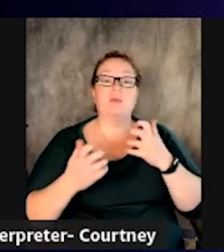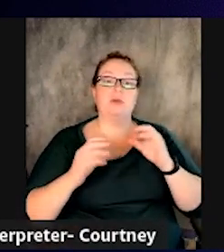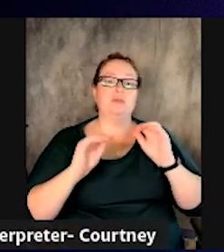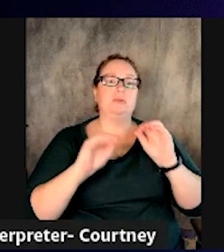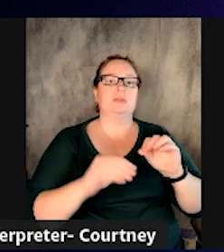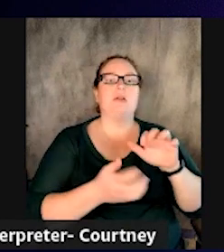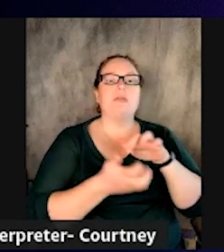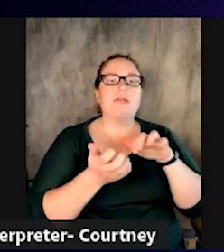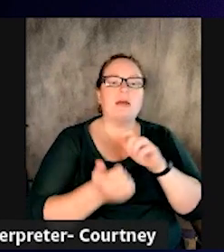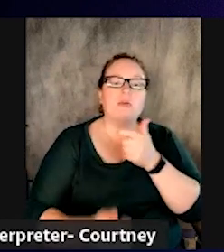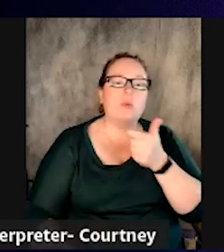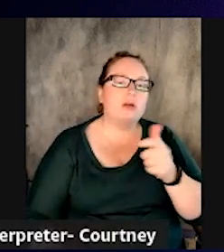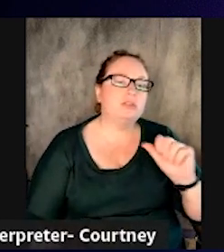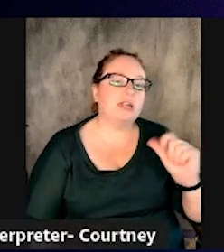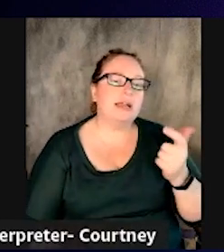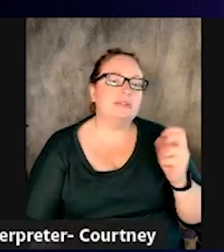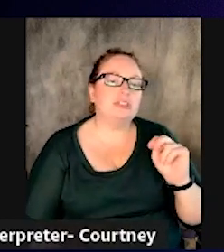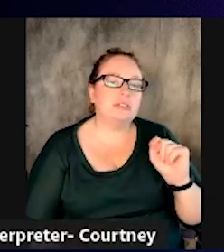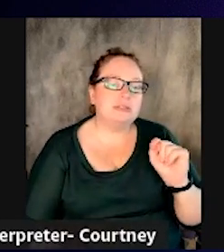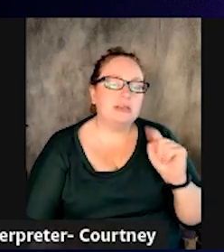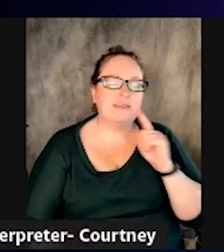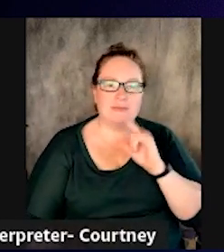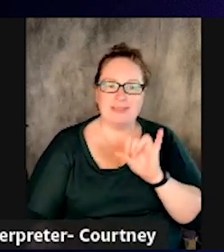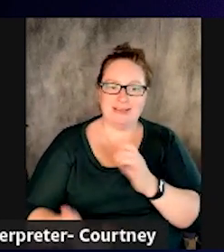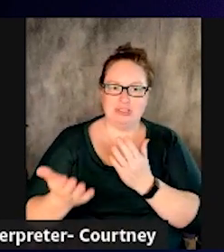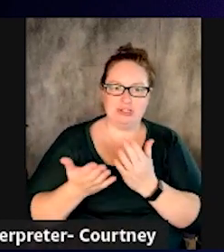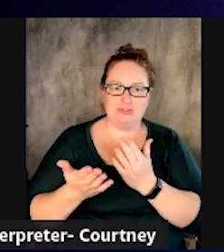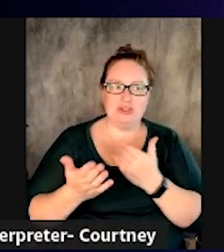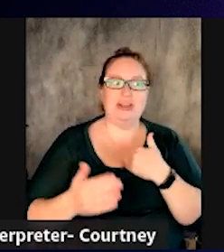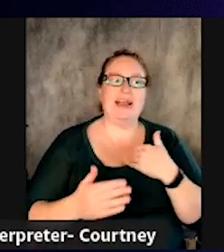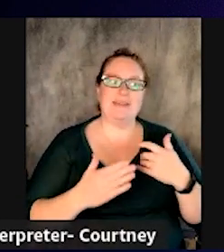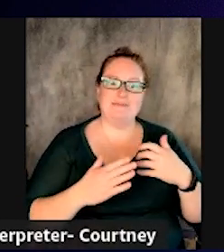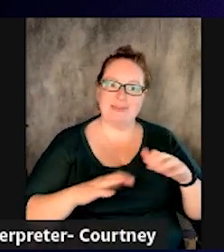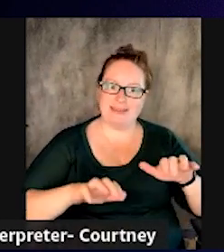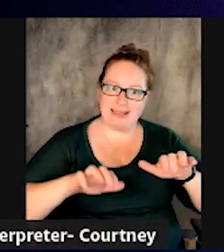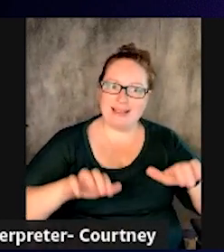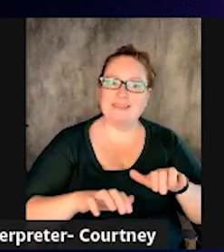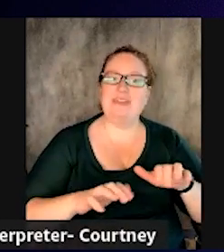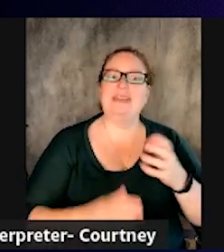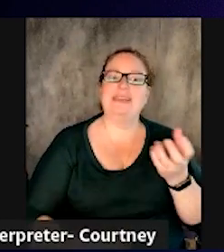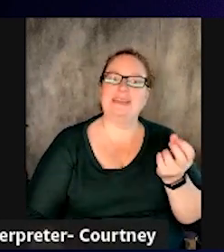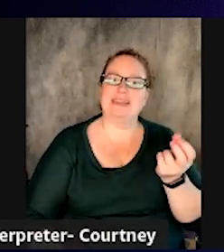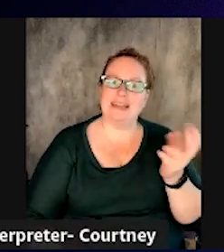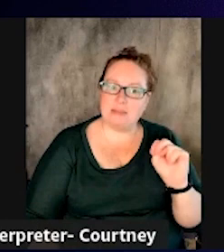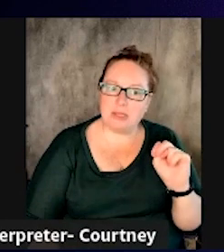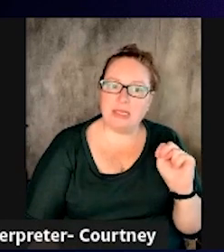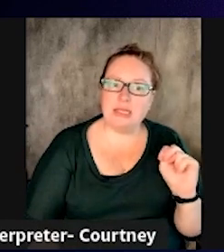agent on my server. I'm activating it, enabling it.